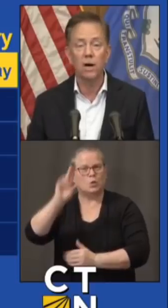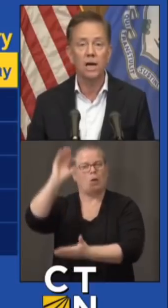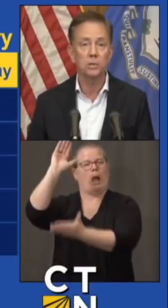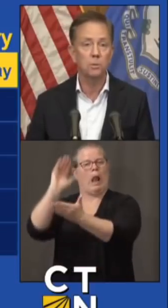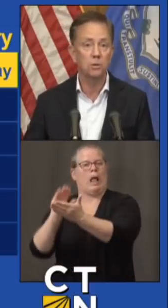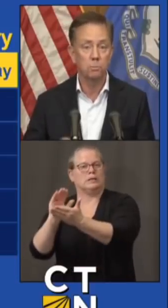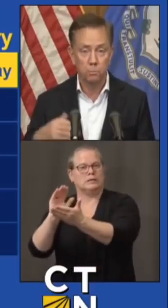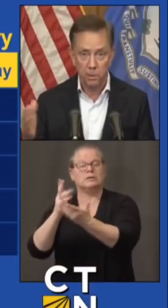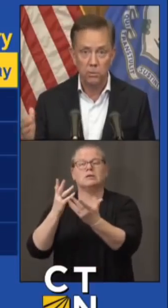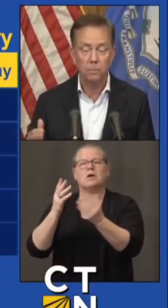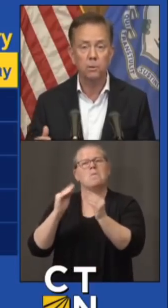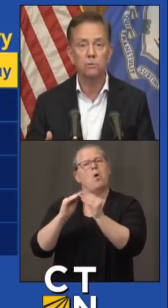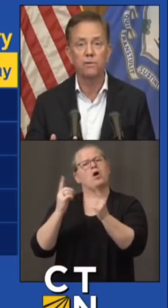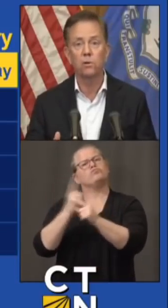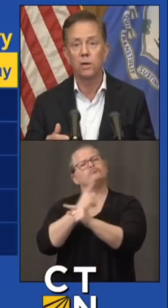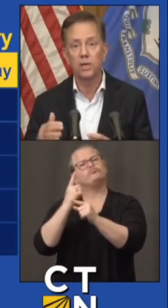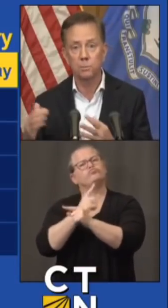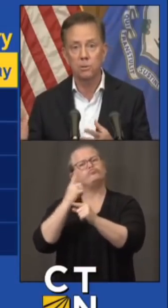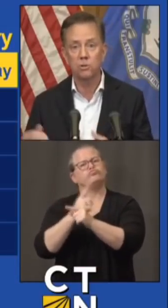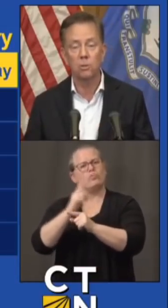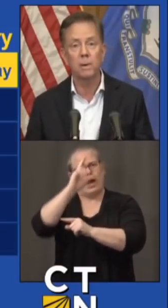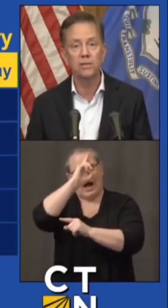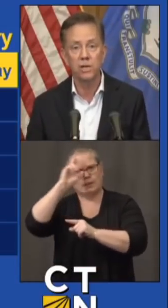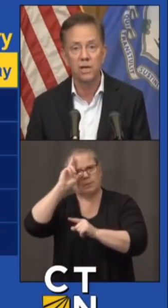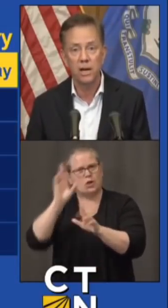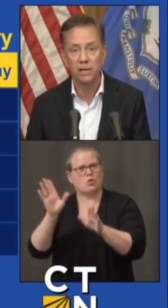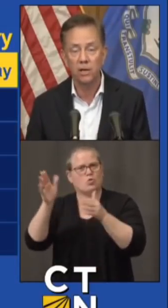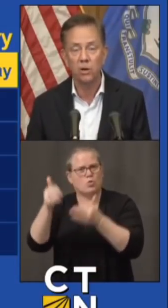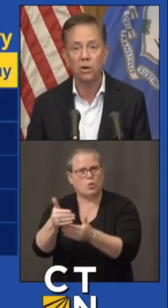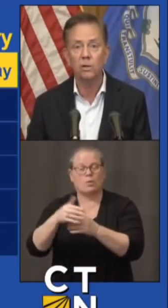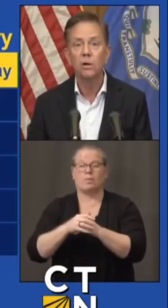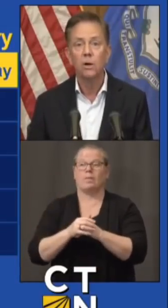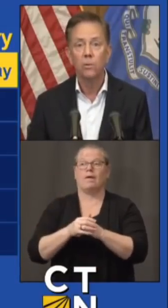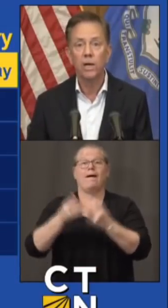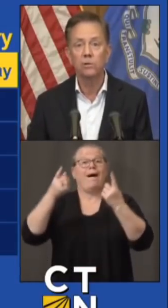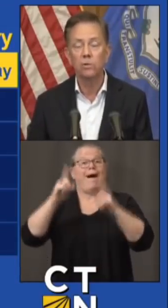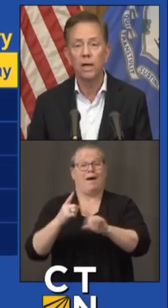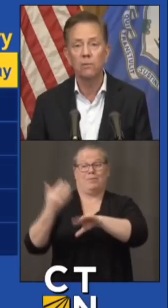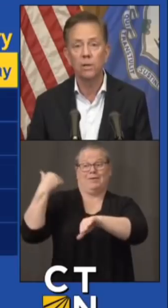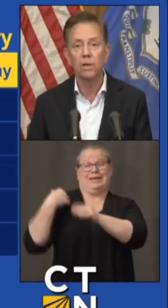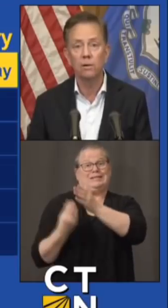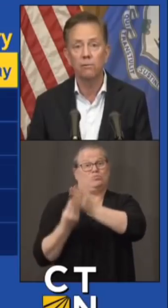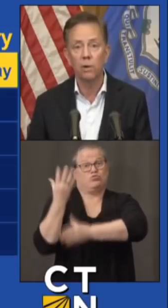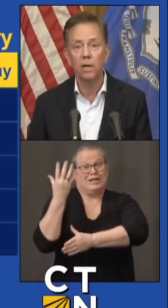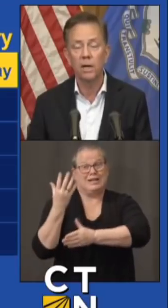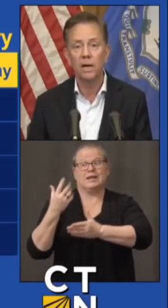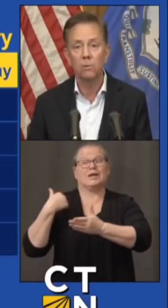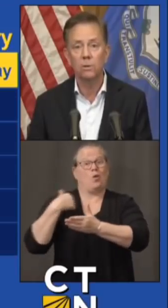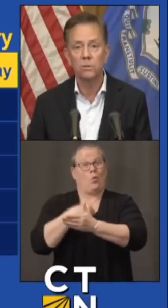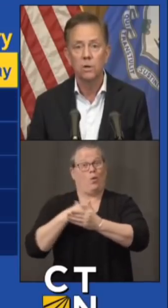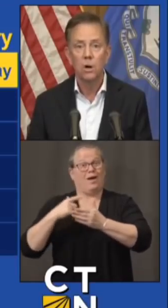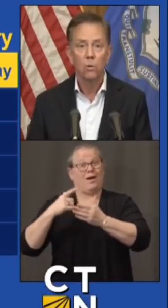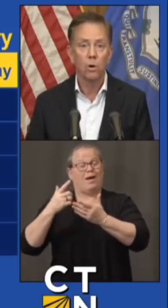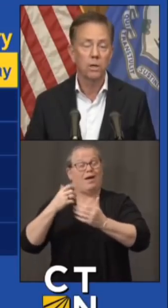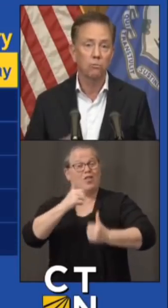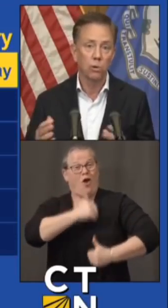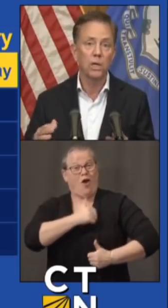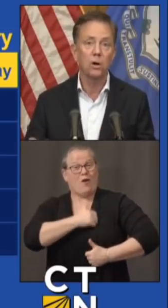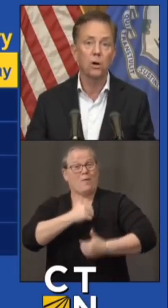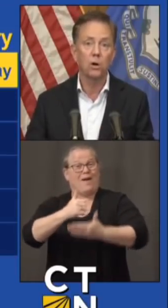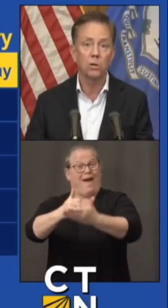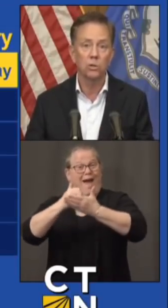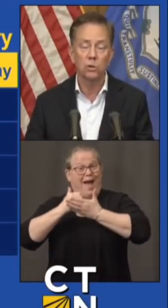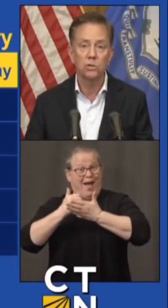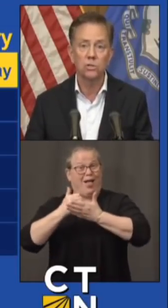capacity of our hospitals, build up those field hospitals. Our amazing Connecticut Guard, we can do that within 48 hours. Working